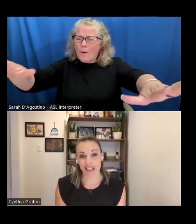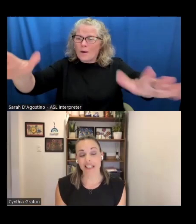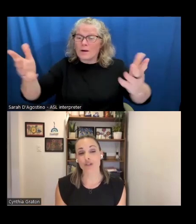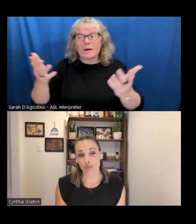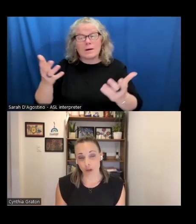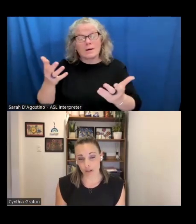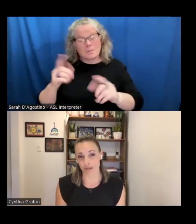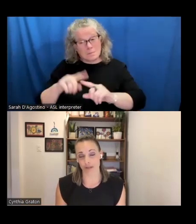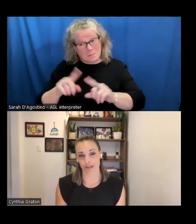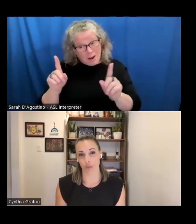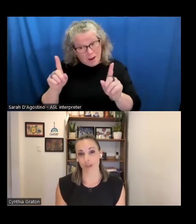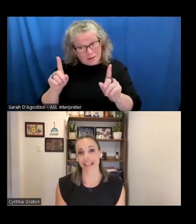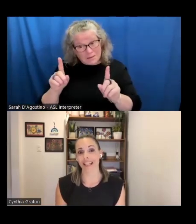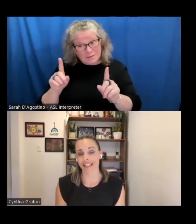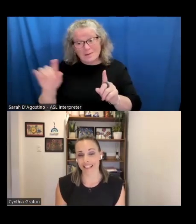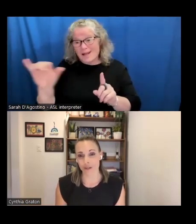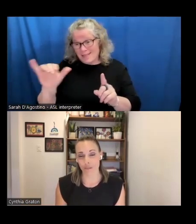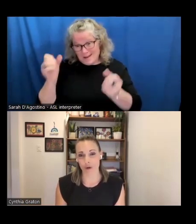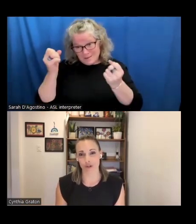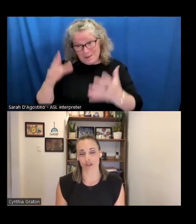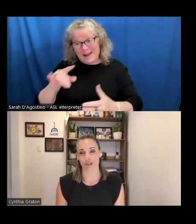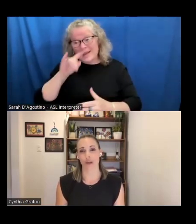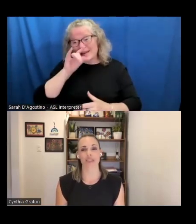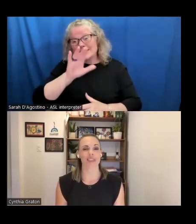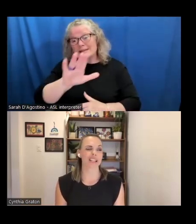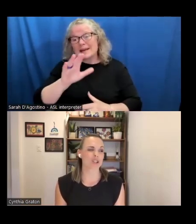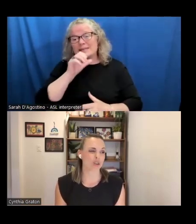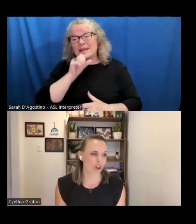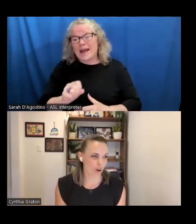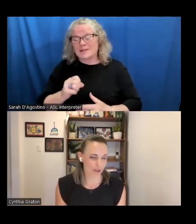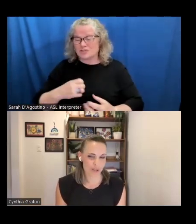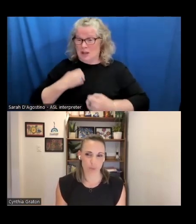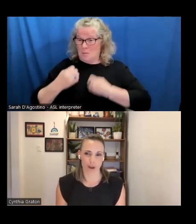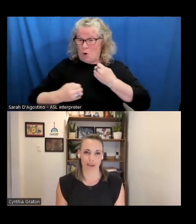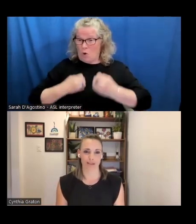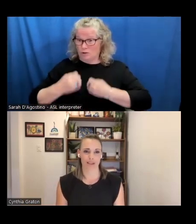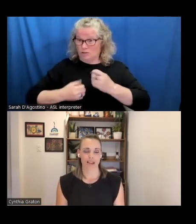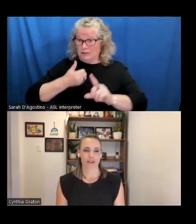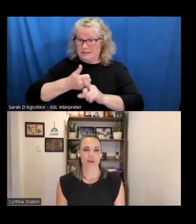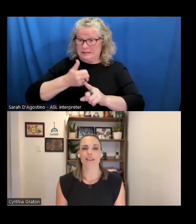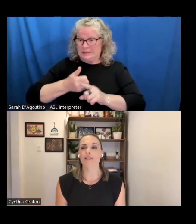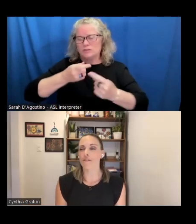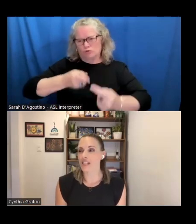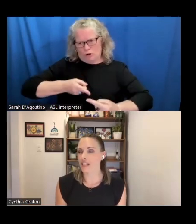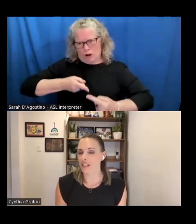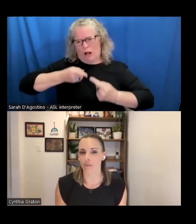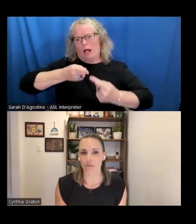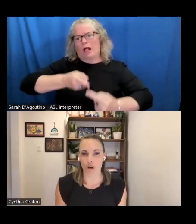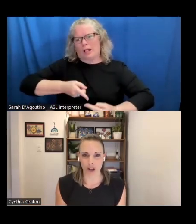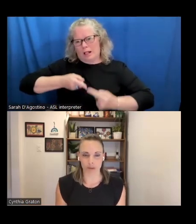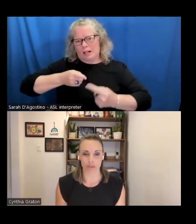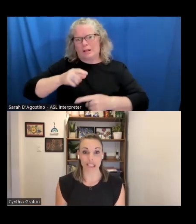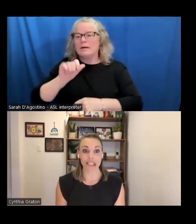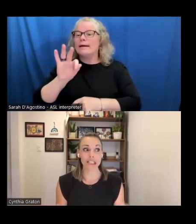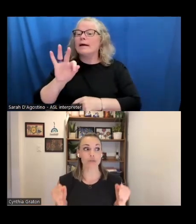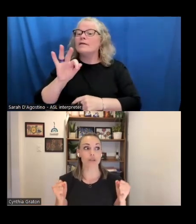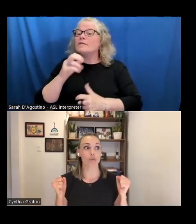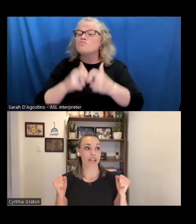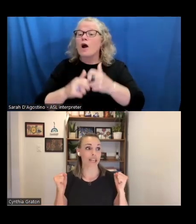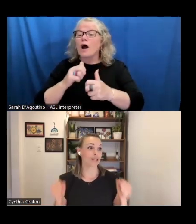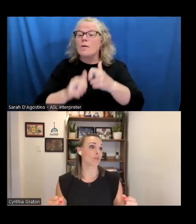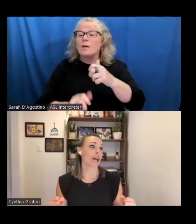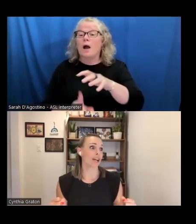age, he struggles with handling his emotions when things don't go his way. When he faces a problem,